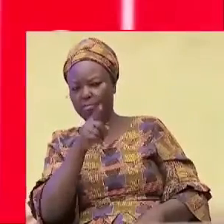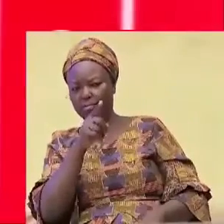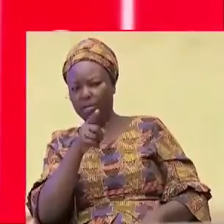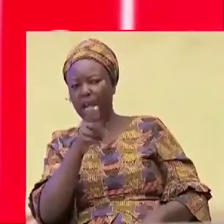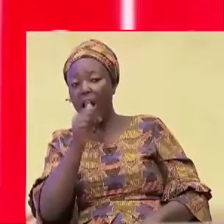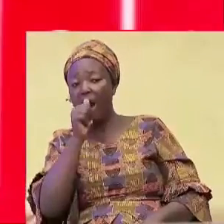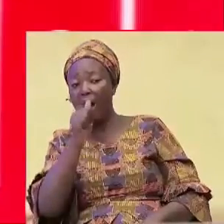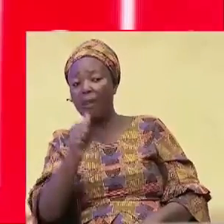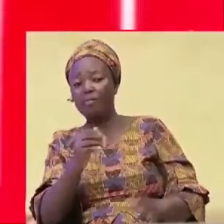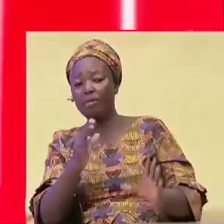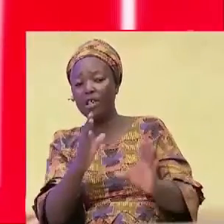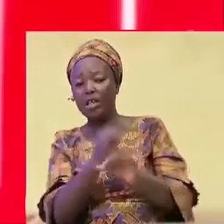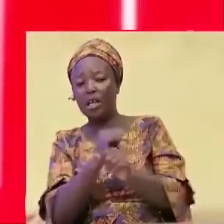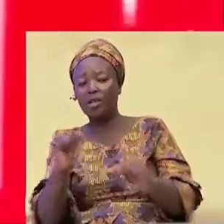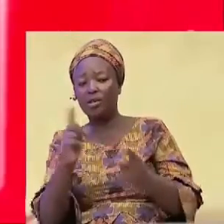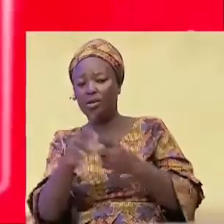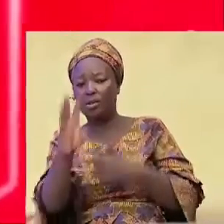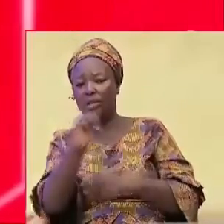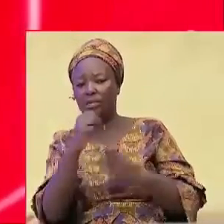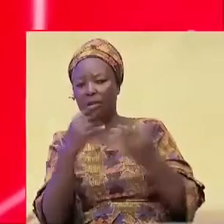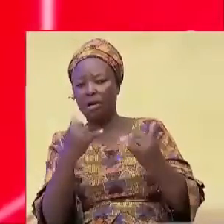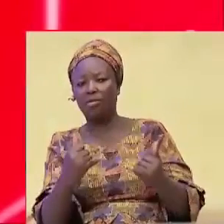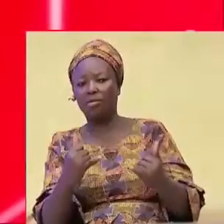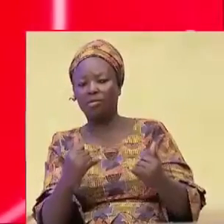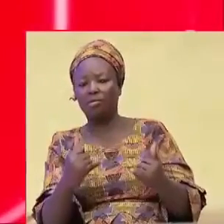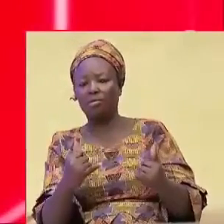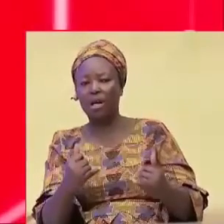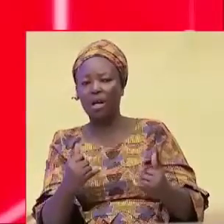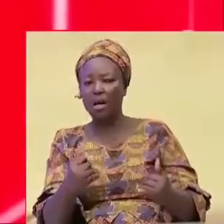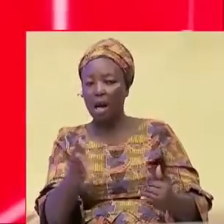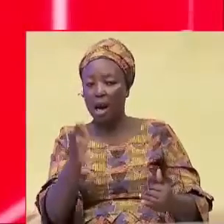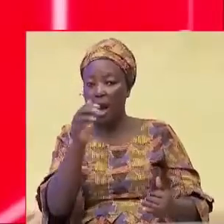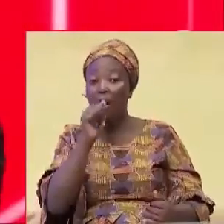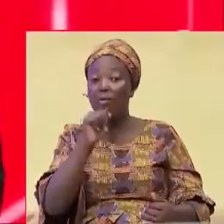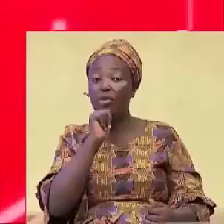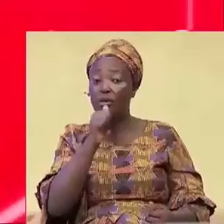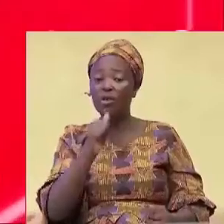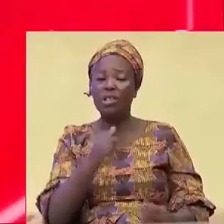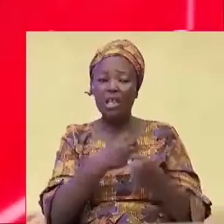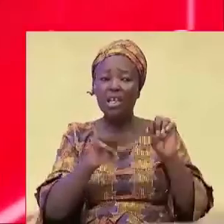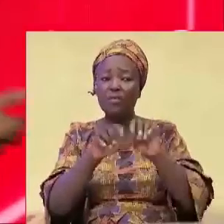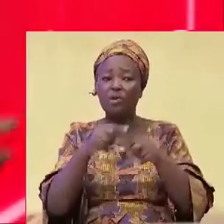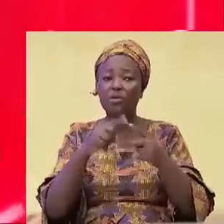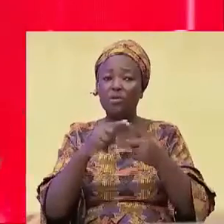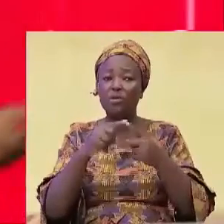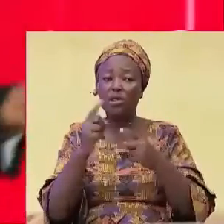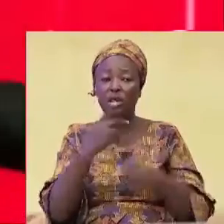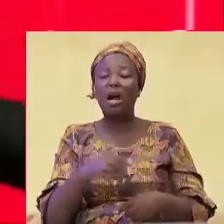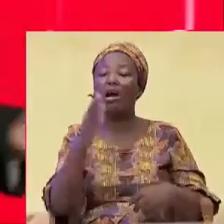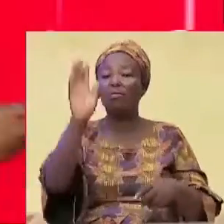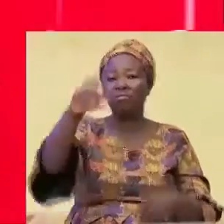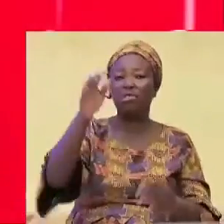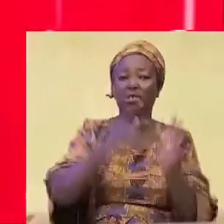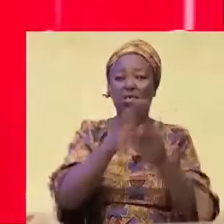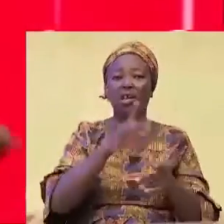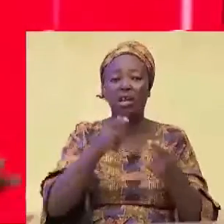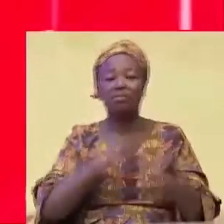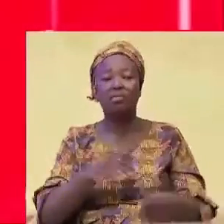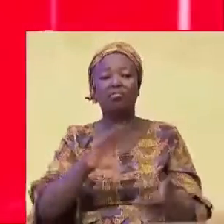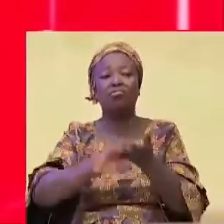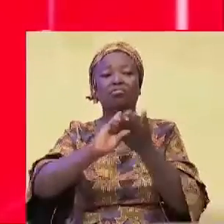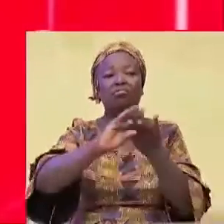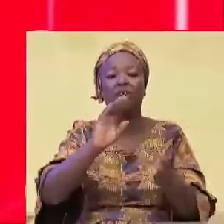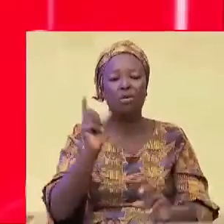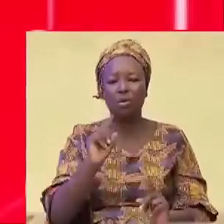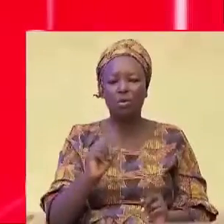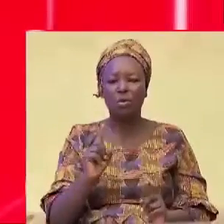Jesus there. I'm getting to him. I'm not even going to say I want to shake hands